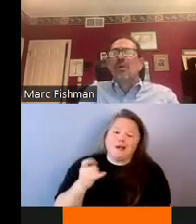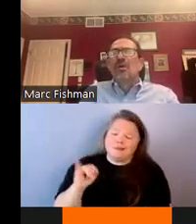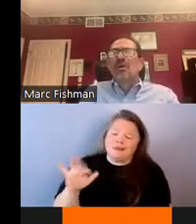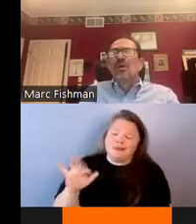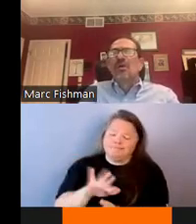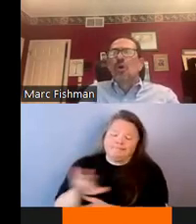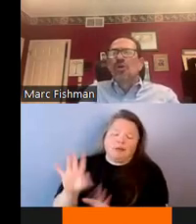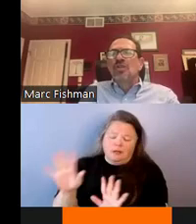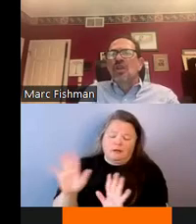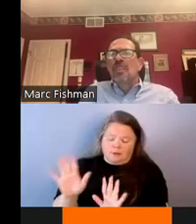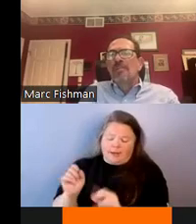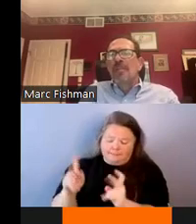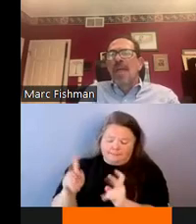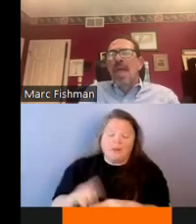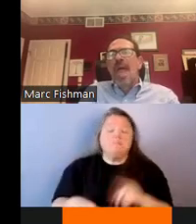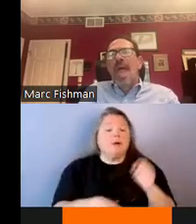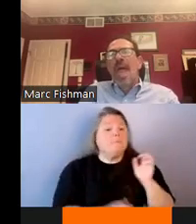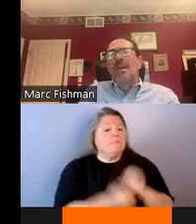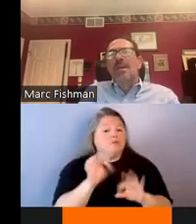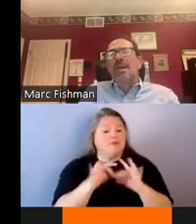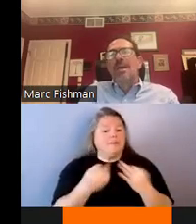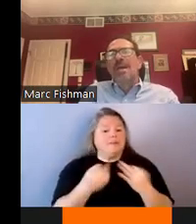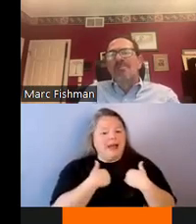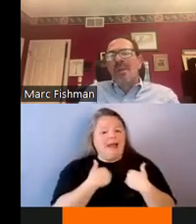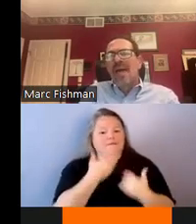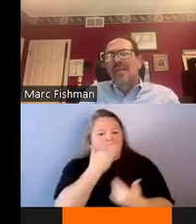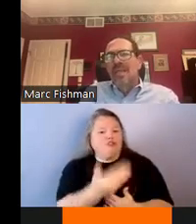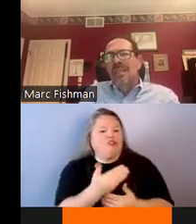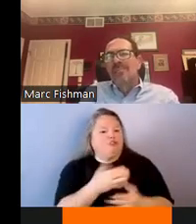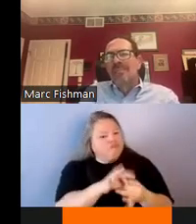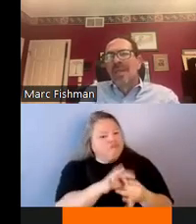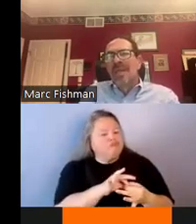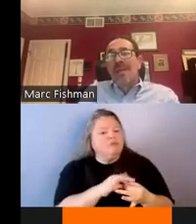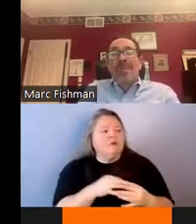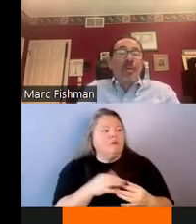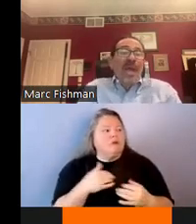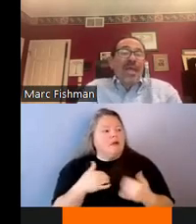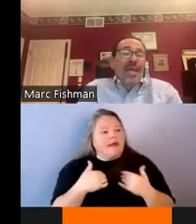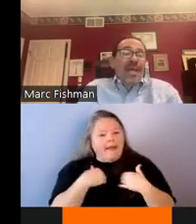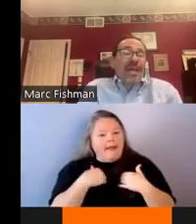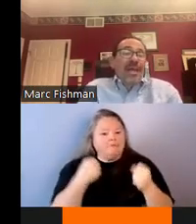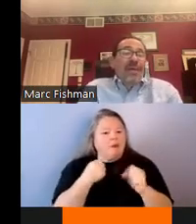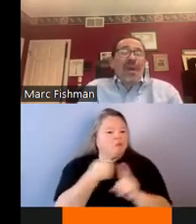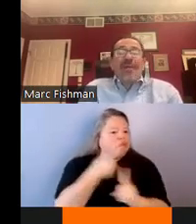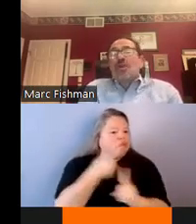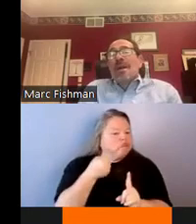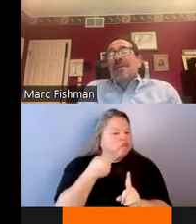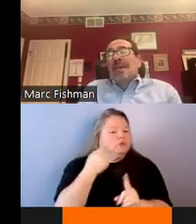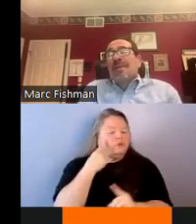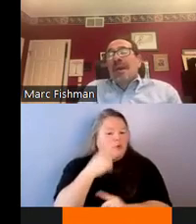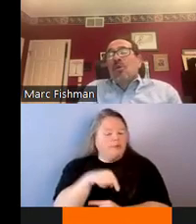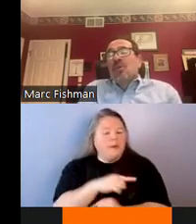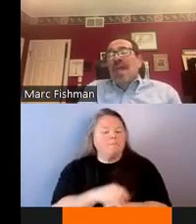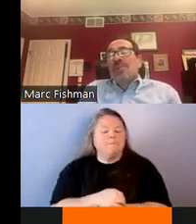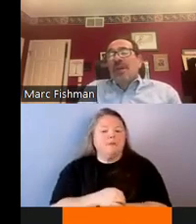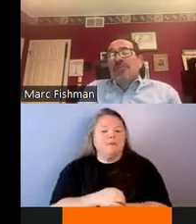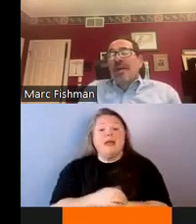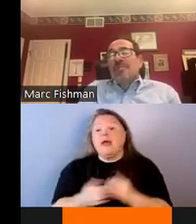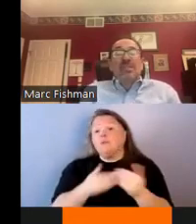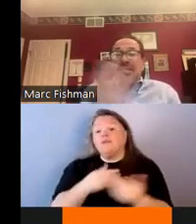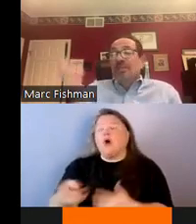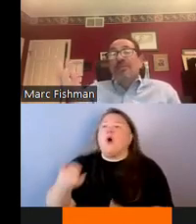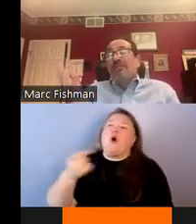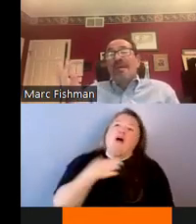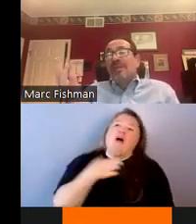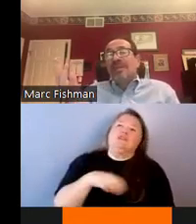have goodness in them and impact in them. And by the way, whatever you might think about, I wish they had